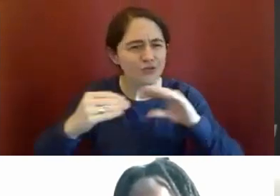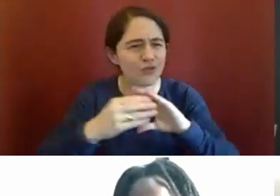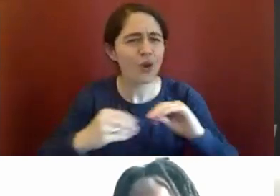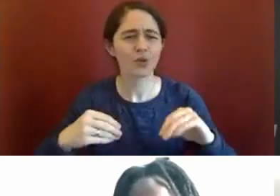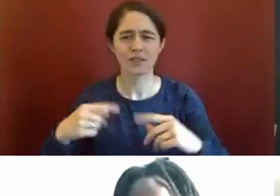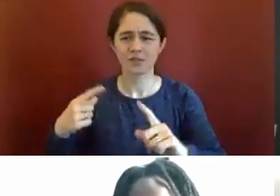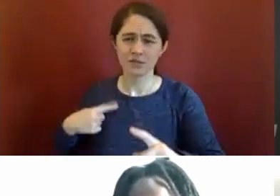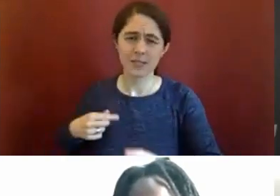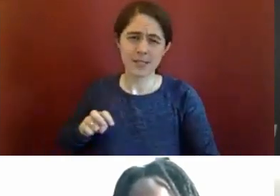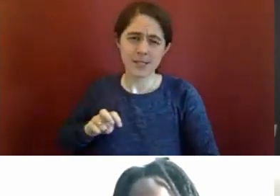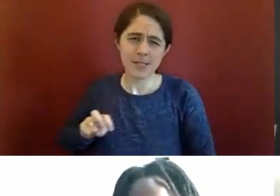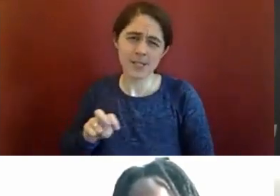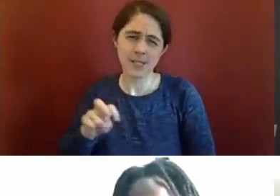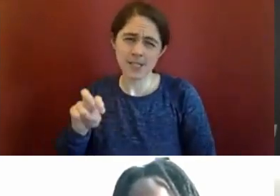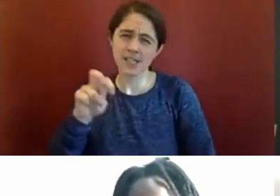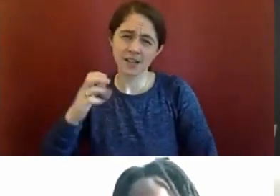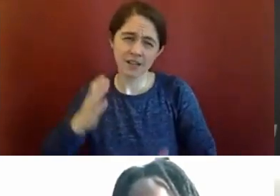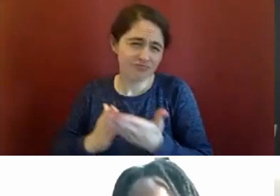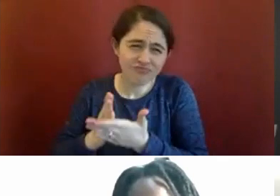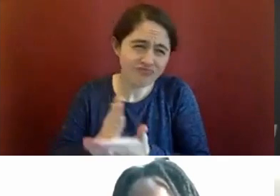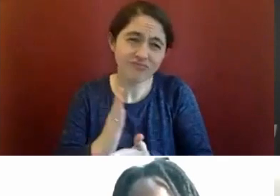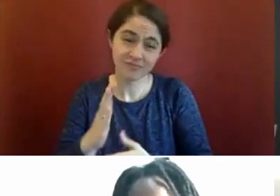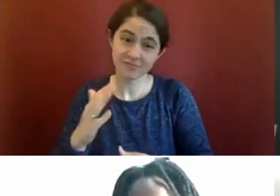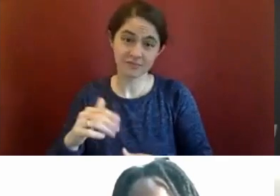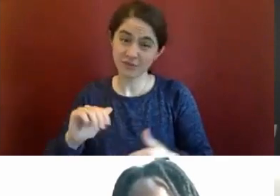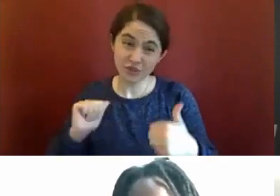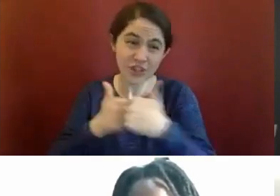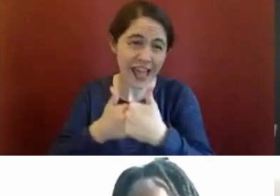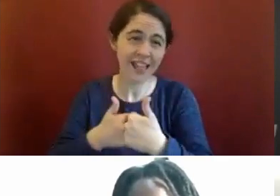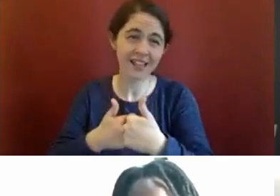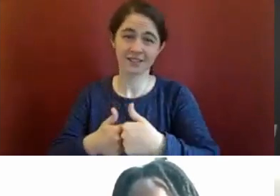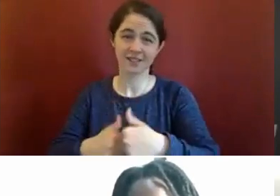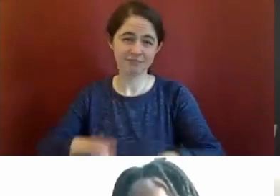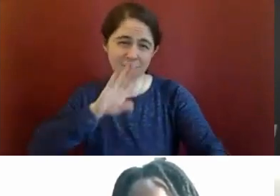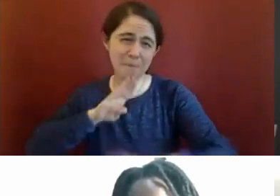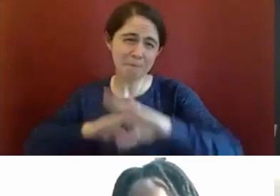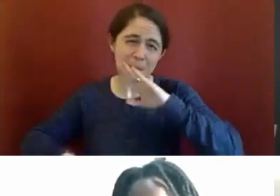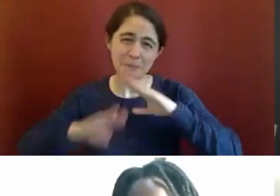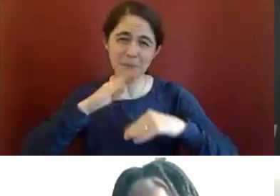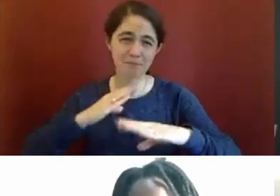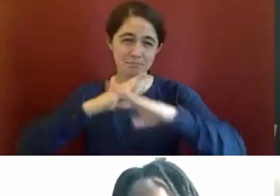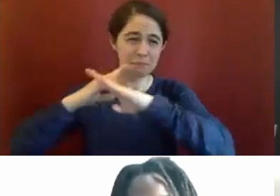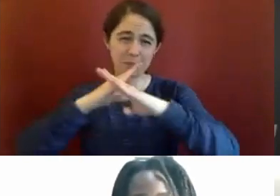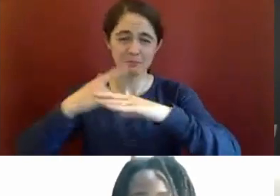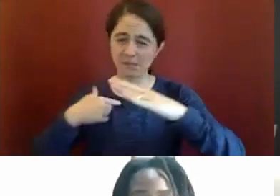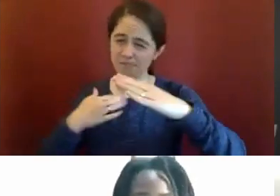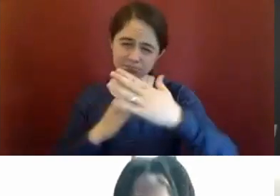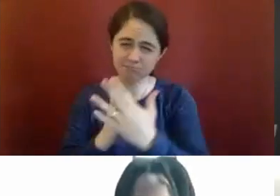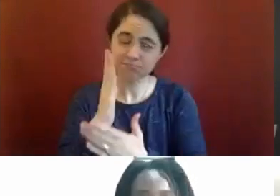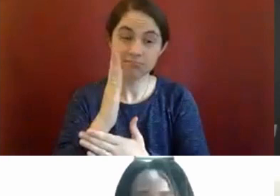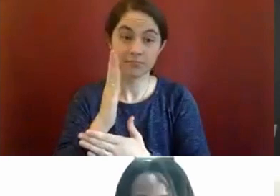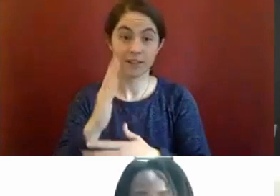the journey was and who influenced them to keep on going. Because the journey doesn't just end when you graduate from high